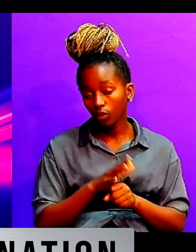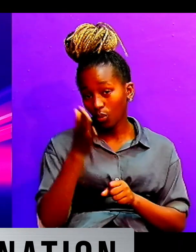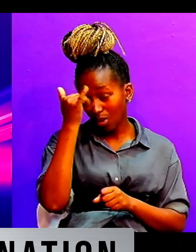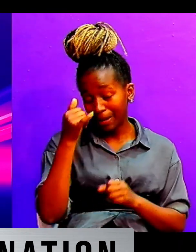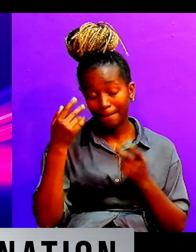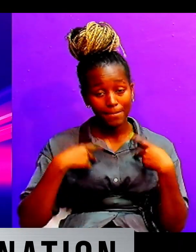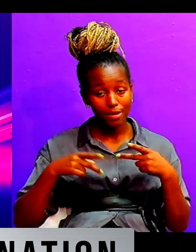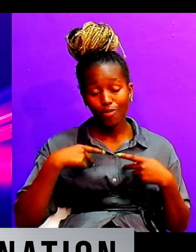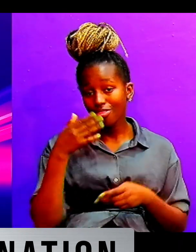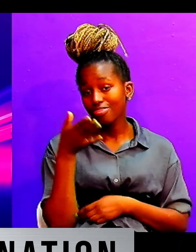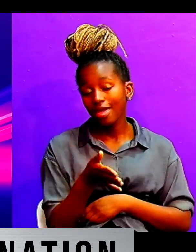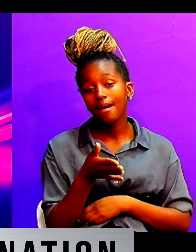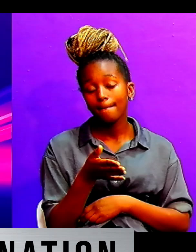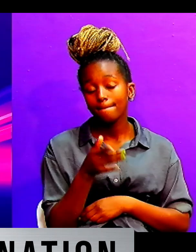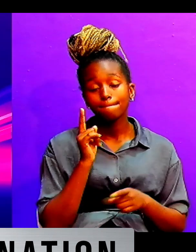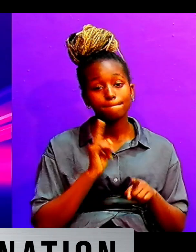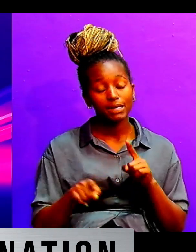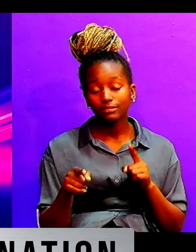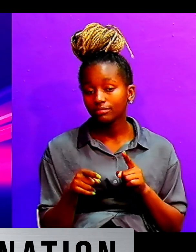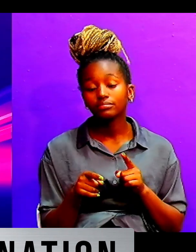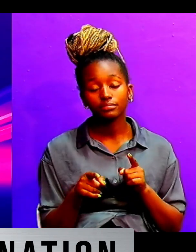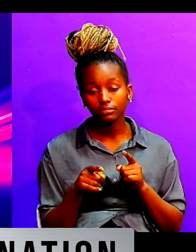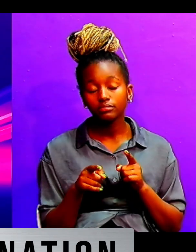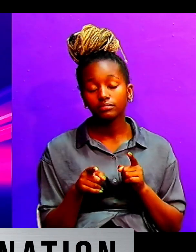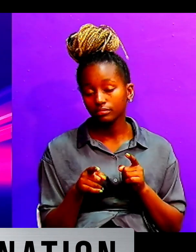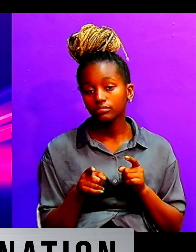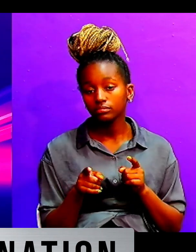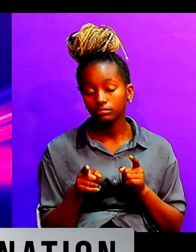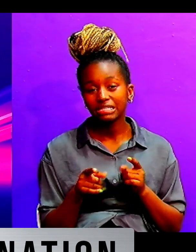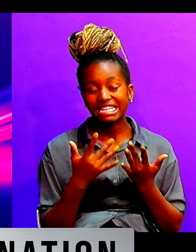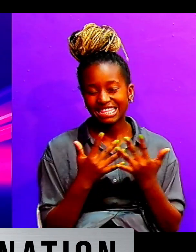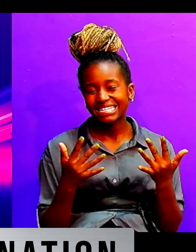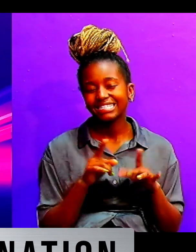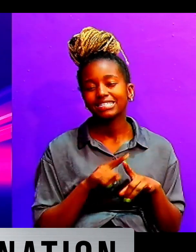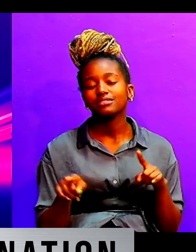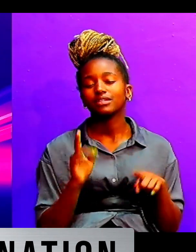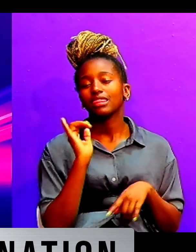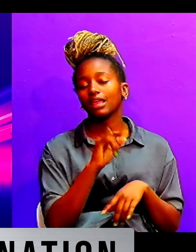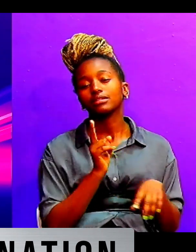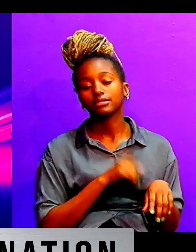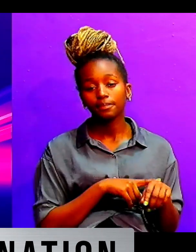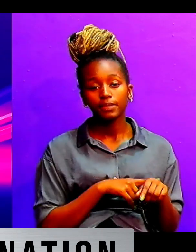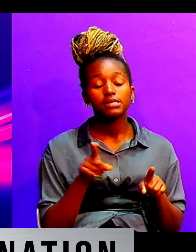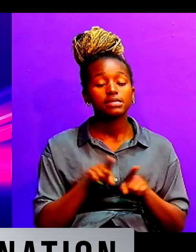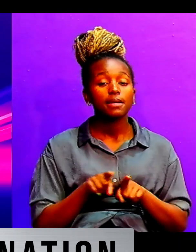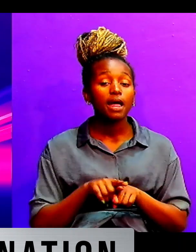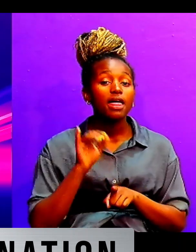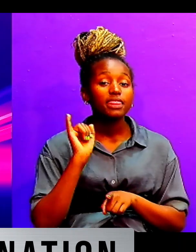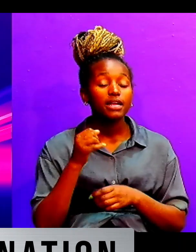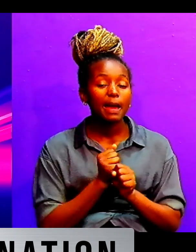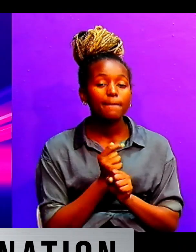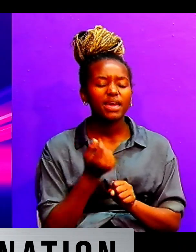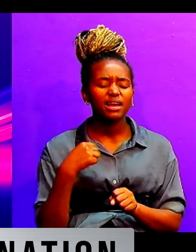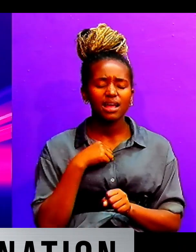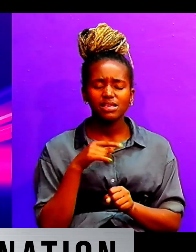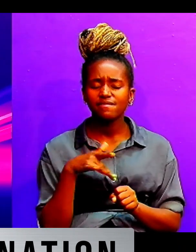2010 Constitution. Right. And that is what has been making us not fully